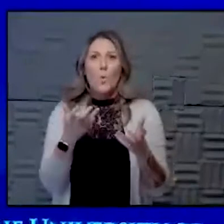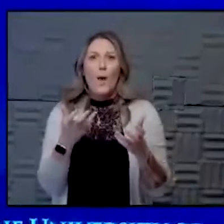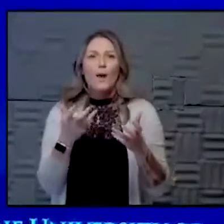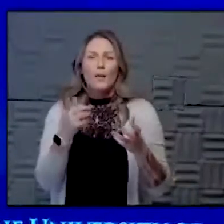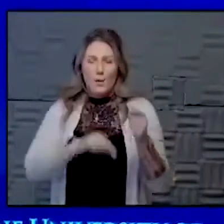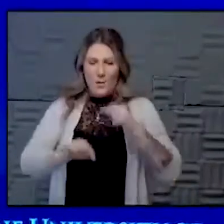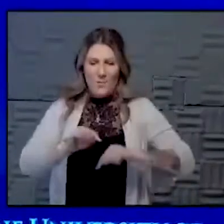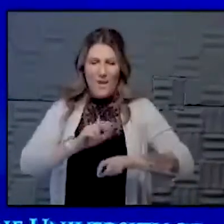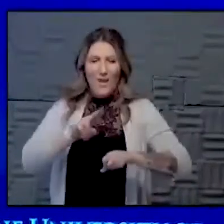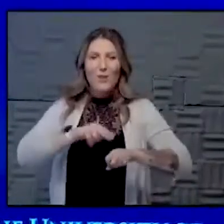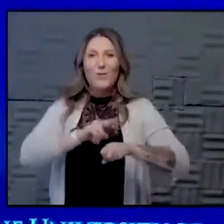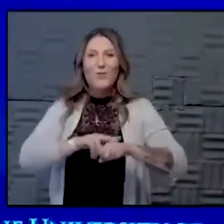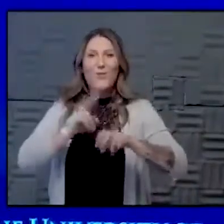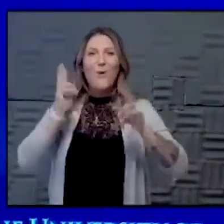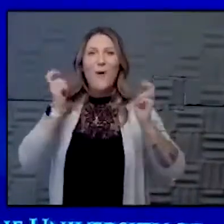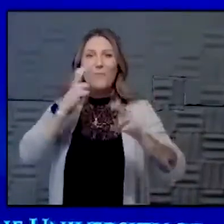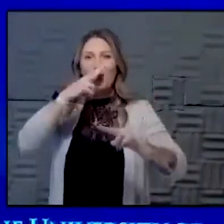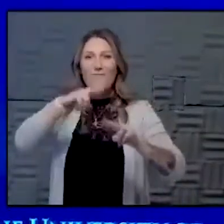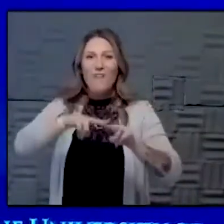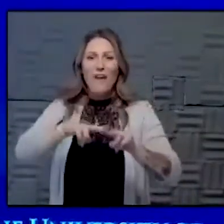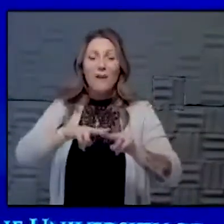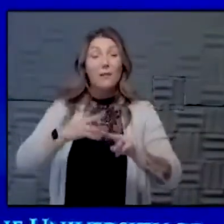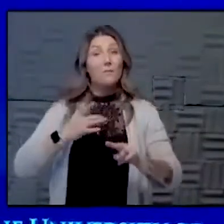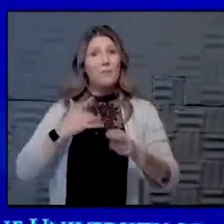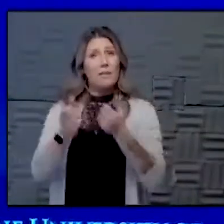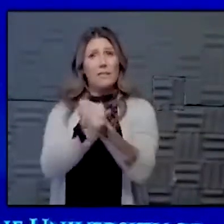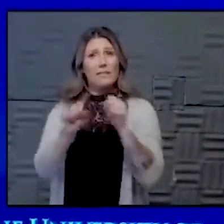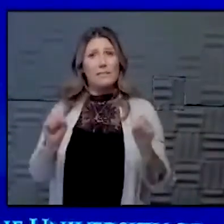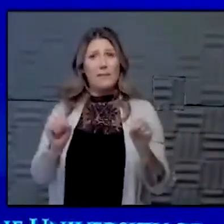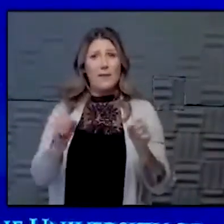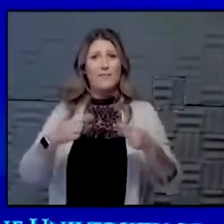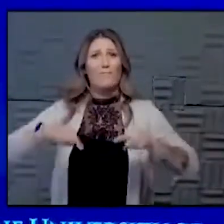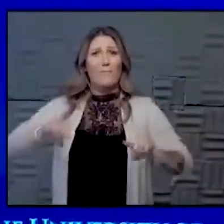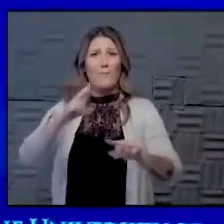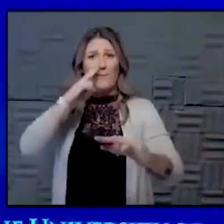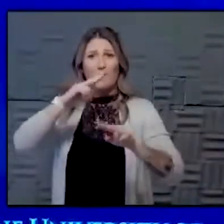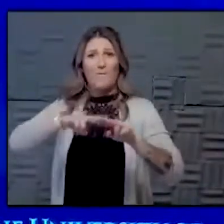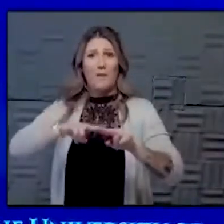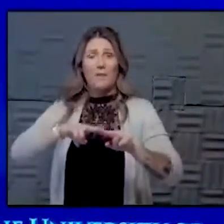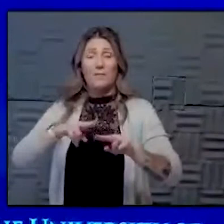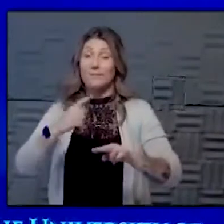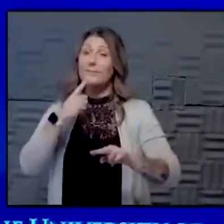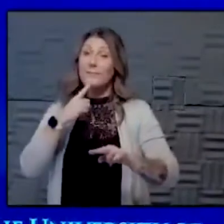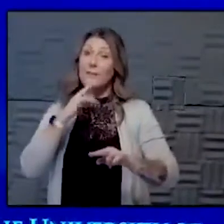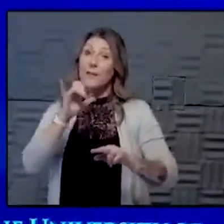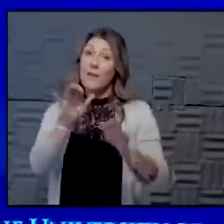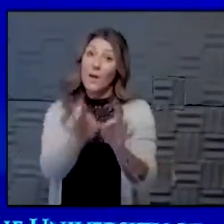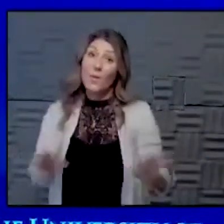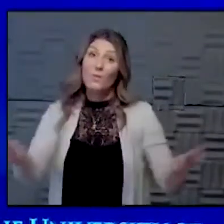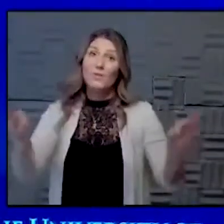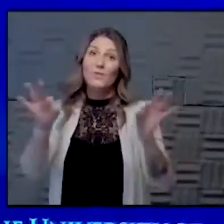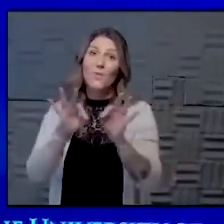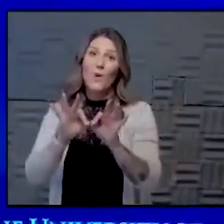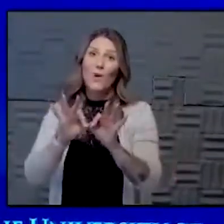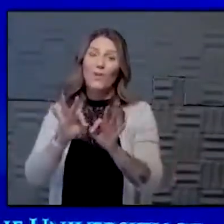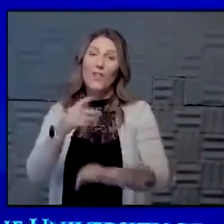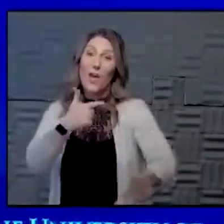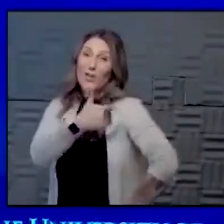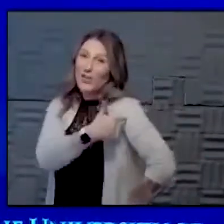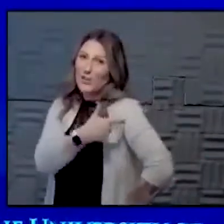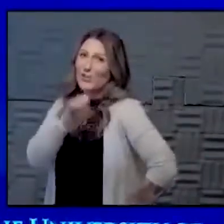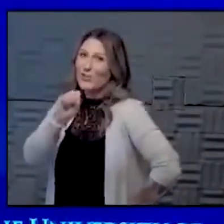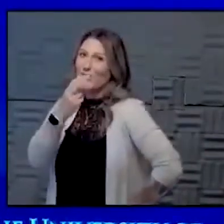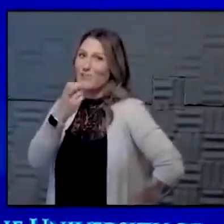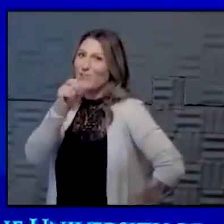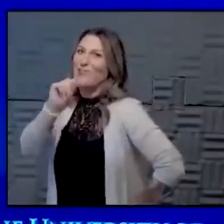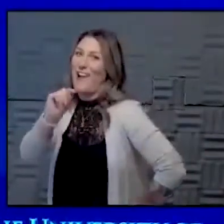having normal fun, to feel safe while having that fun, and says that was worth a shot. Good